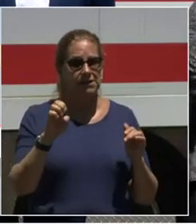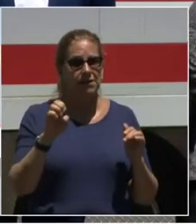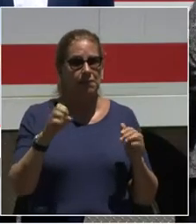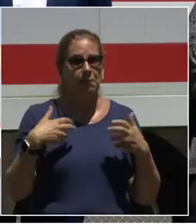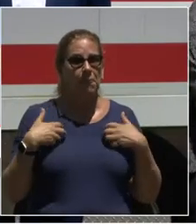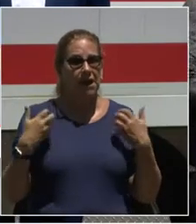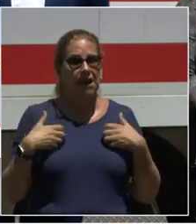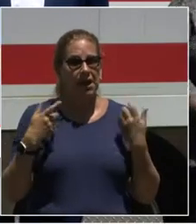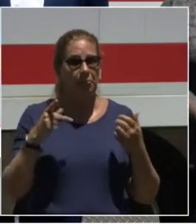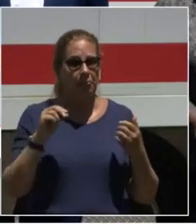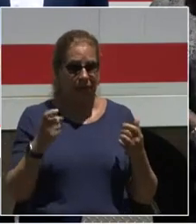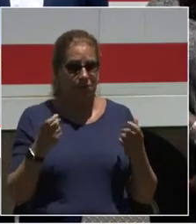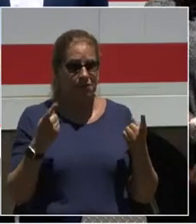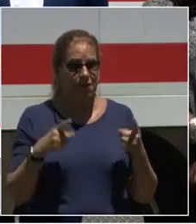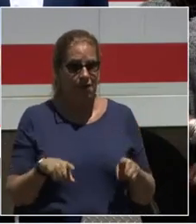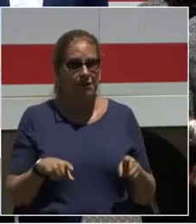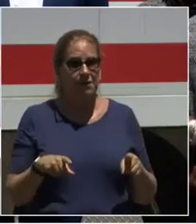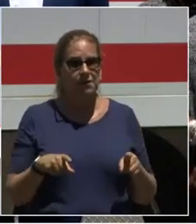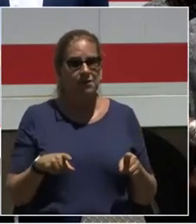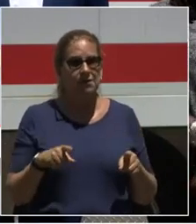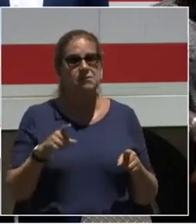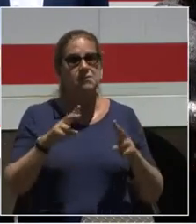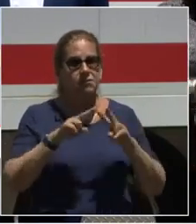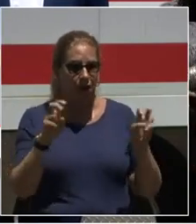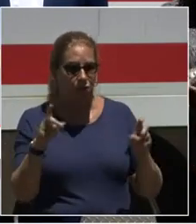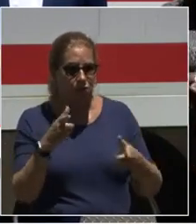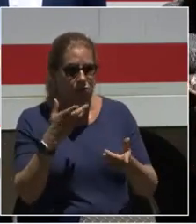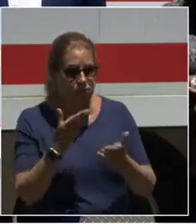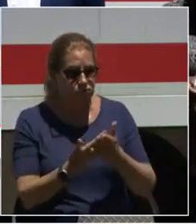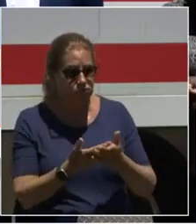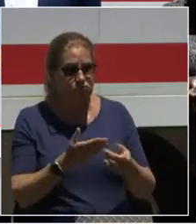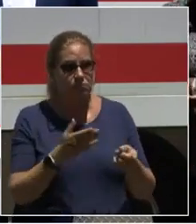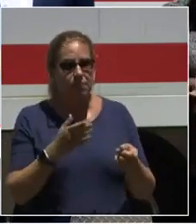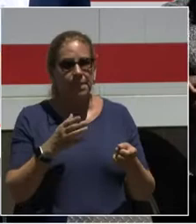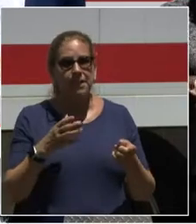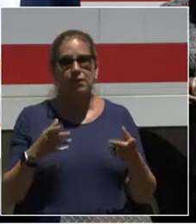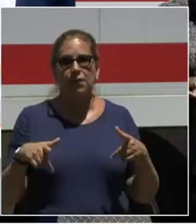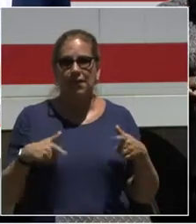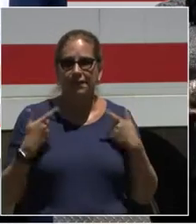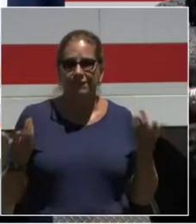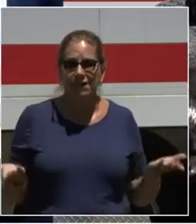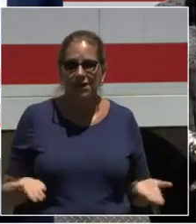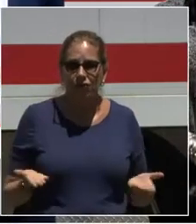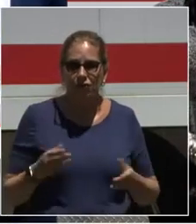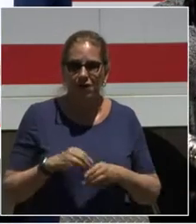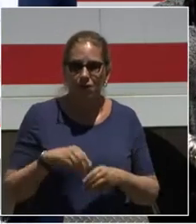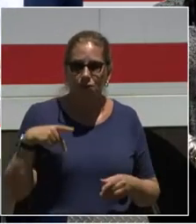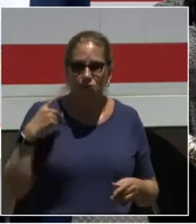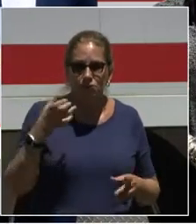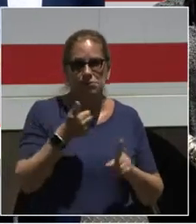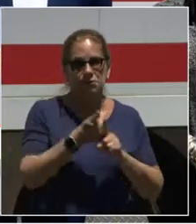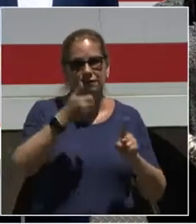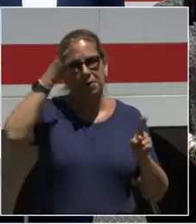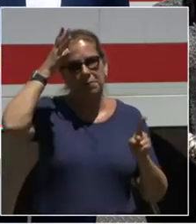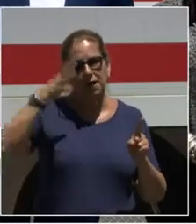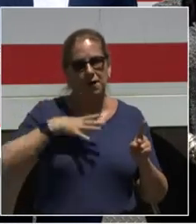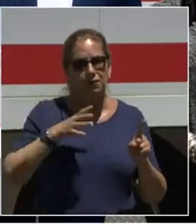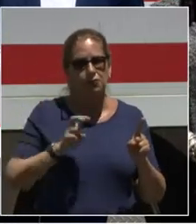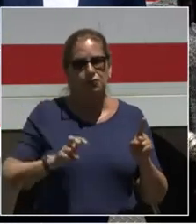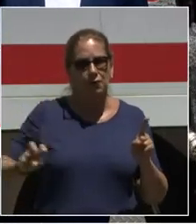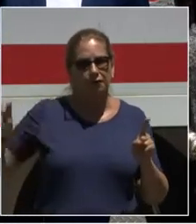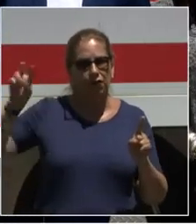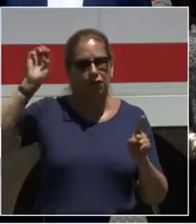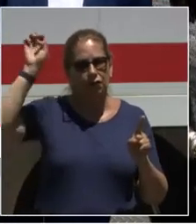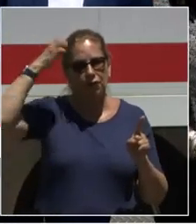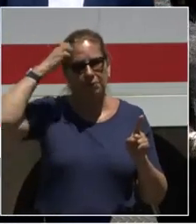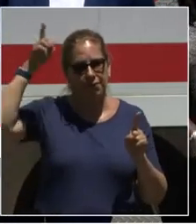diagnosed in a D.C. resident over the weekend. We sent a report of that. I can tell you this was a male. This male had traveled to Europe, and this